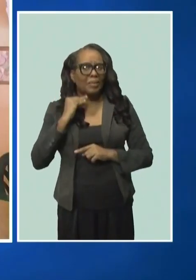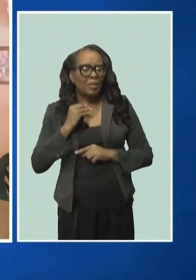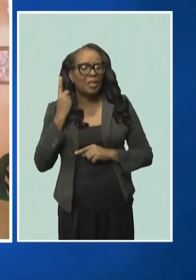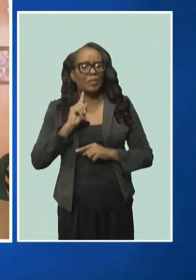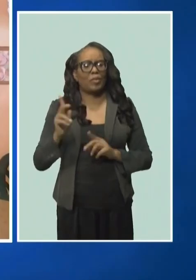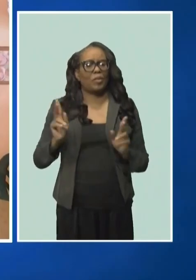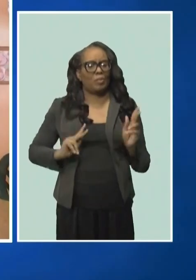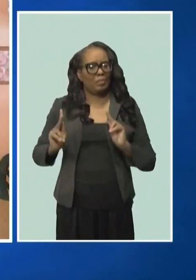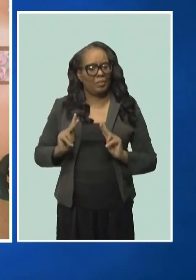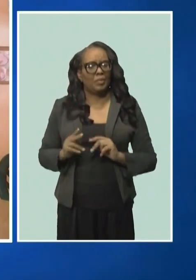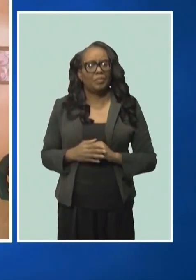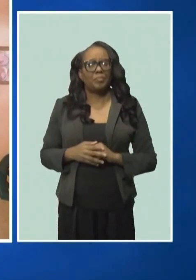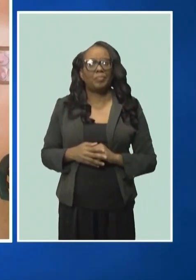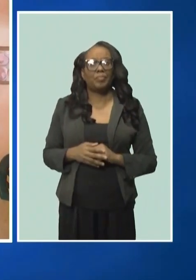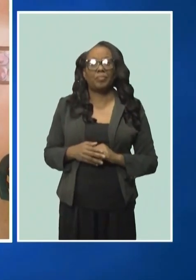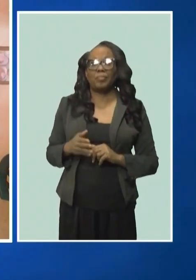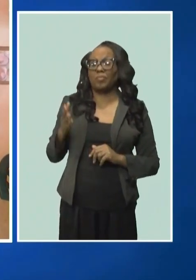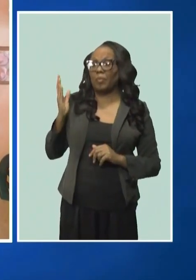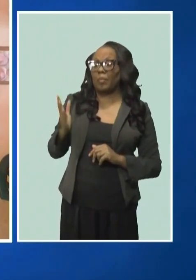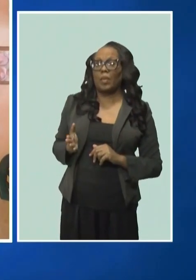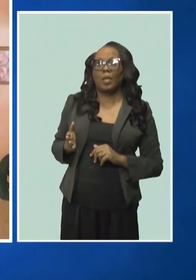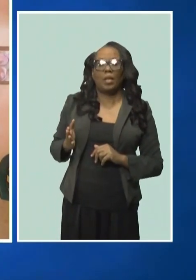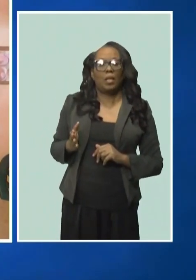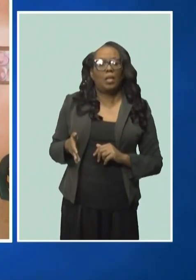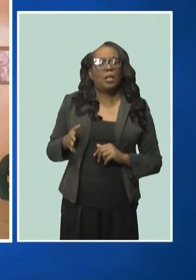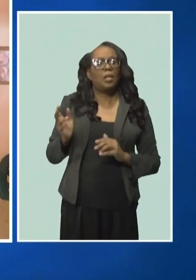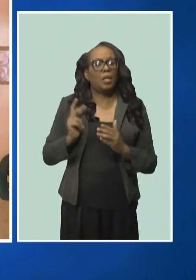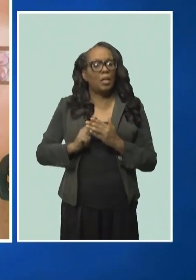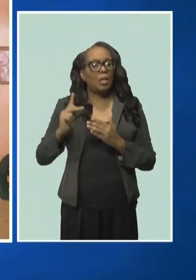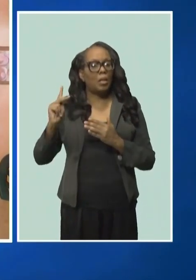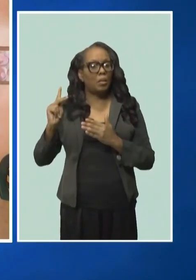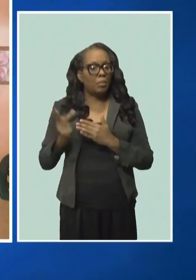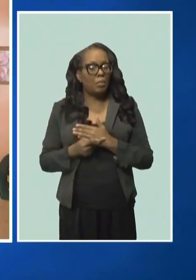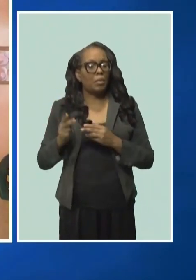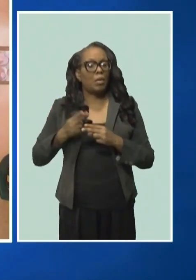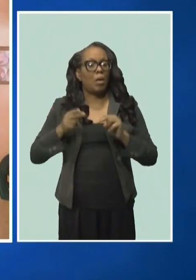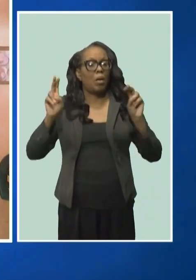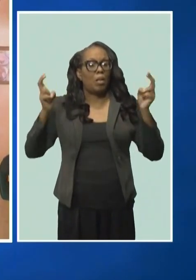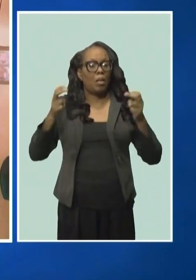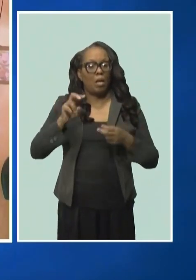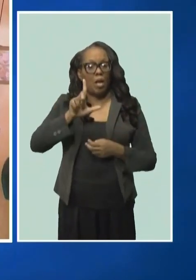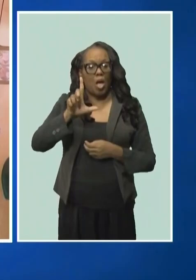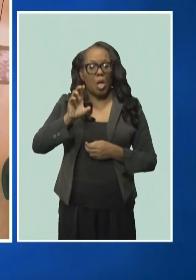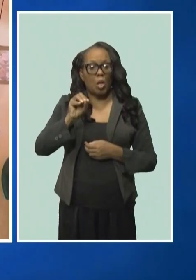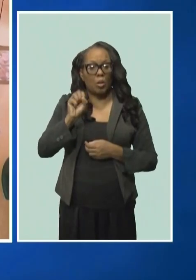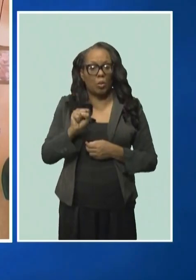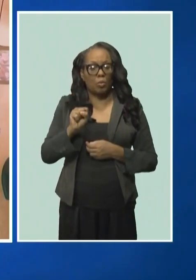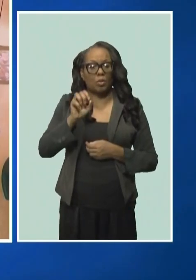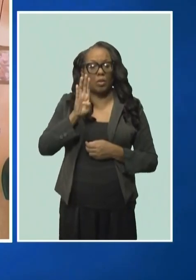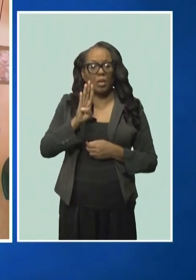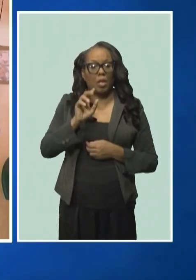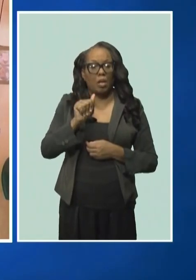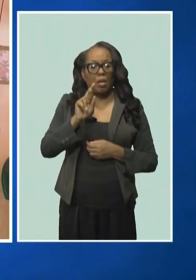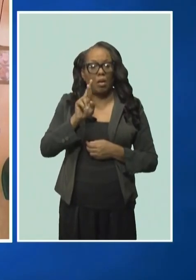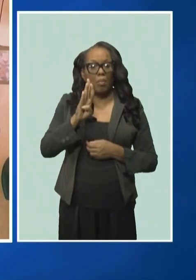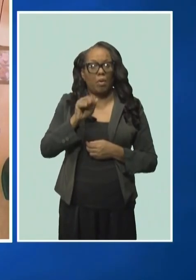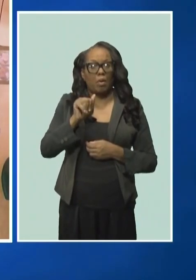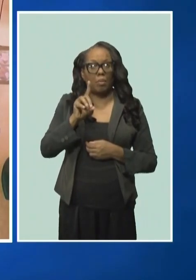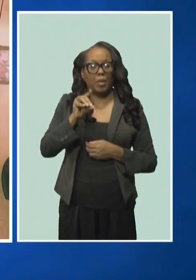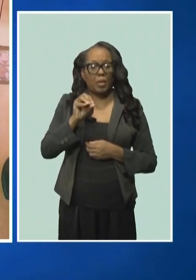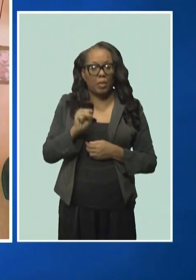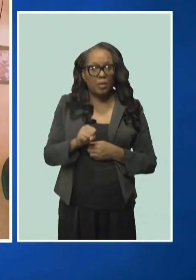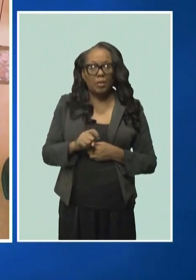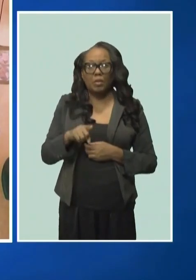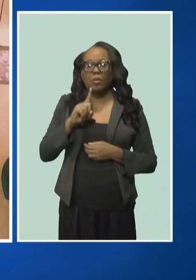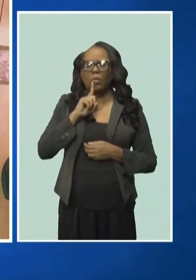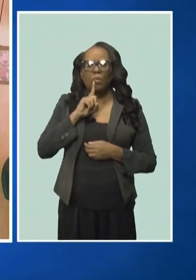thinking behind the Market Day, Los Barbados Market Day and Guest Rum Punch Party here at Ross Trevor on this day